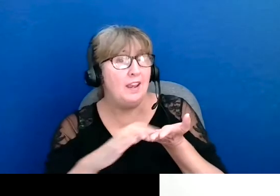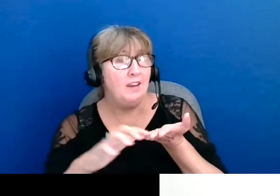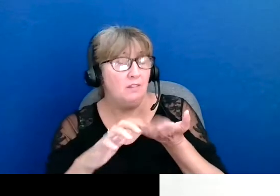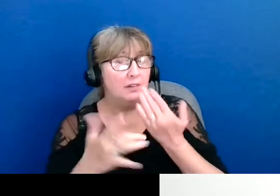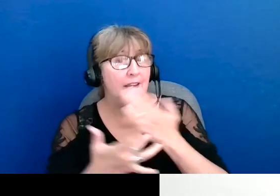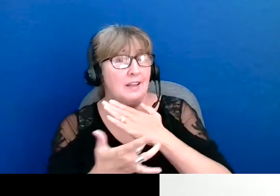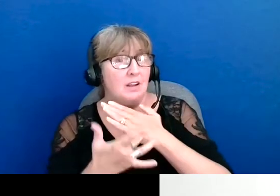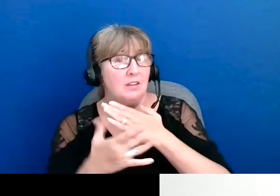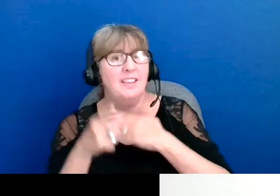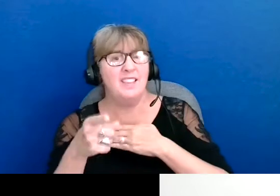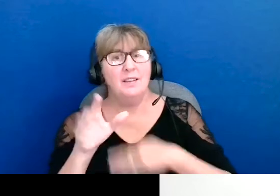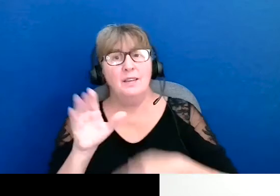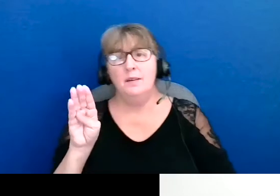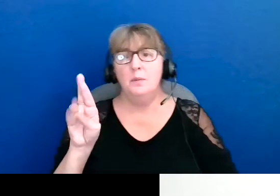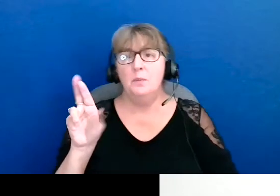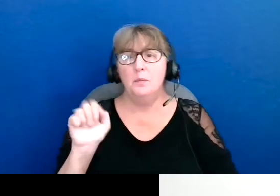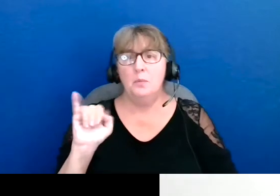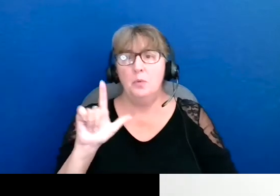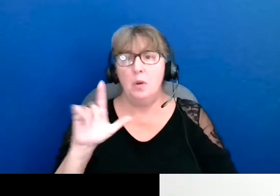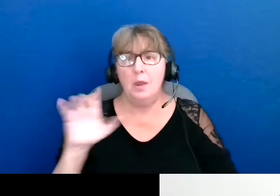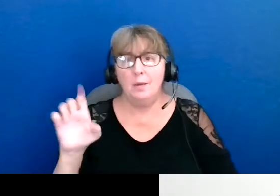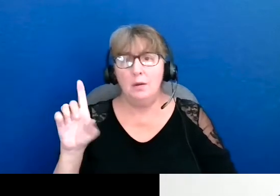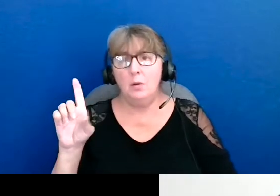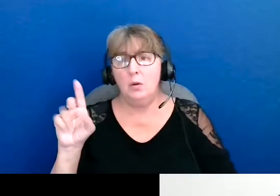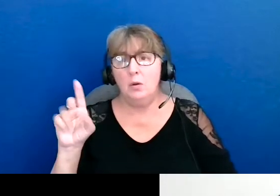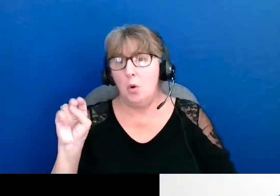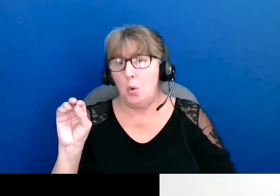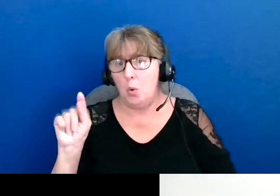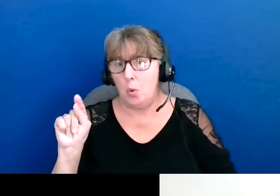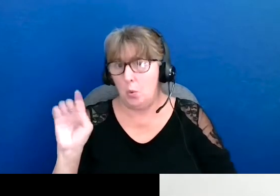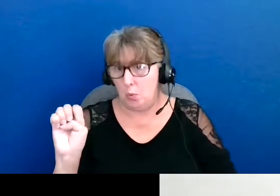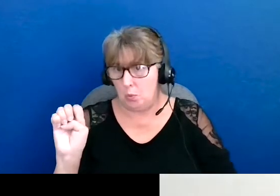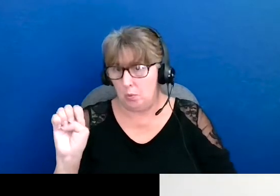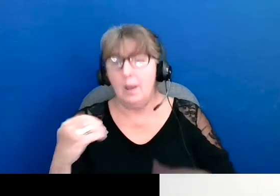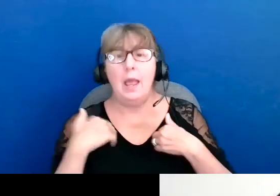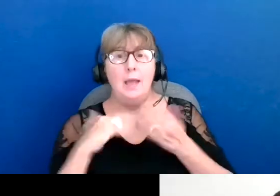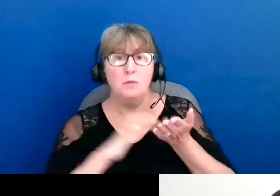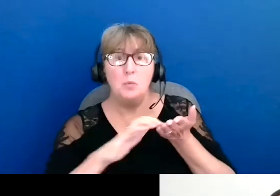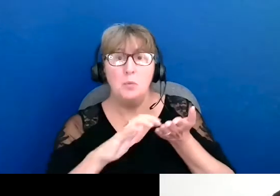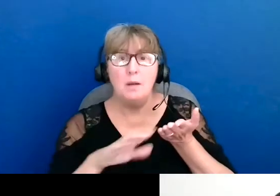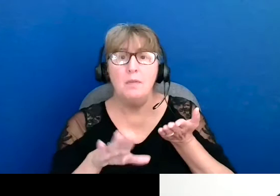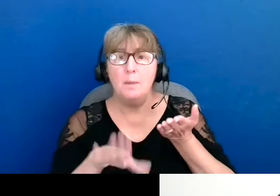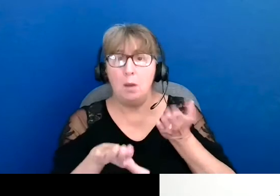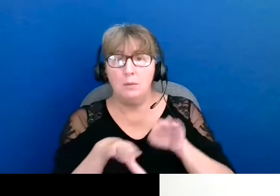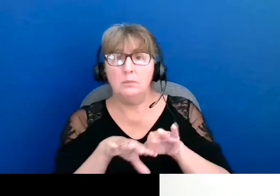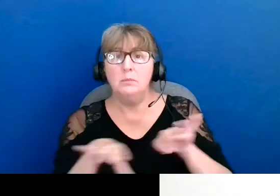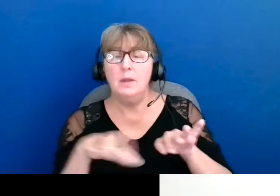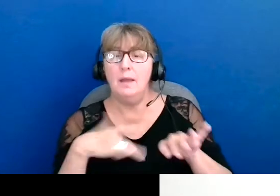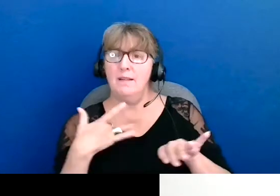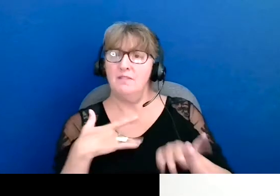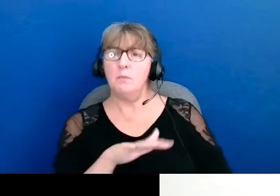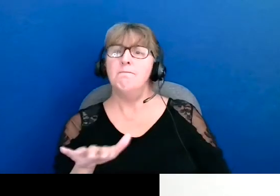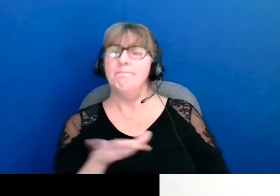note. So there's dots along the bottom, Braille appears on the bottom, and I'm able to read it. And